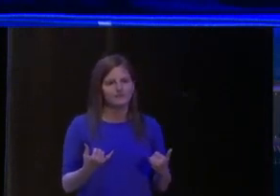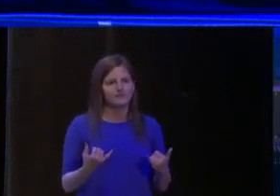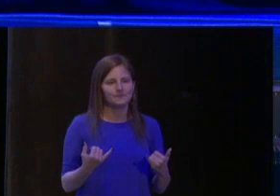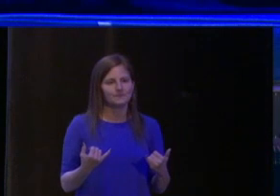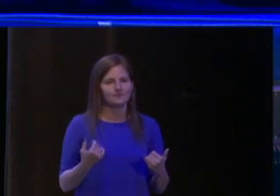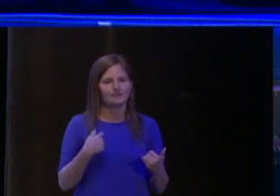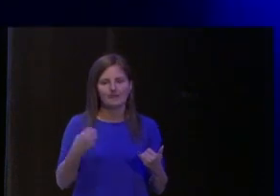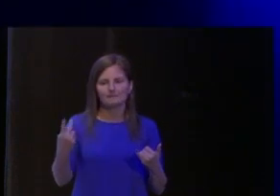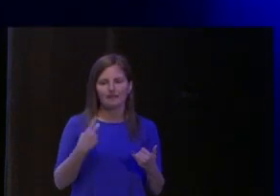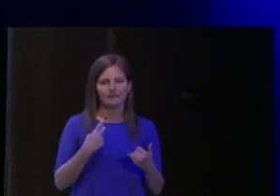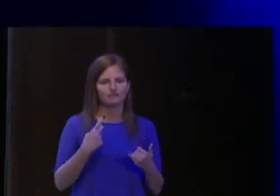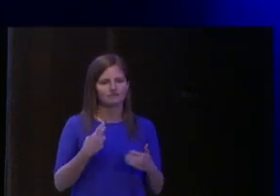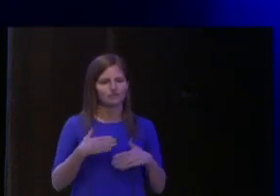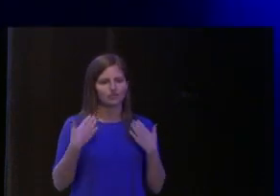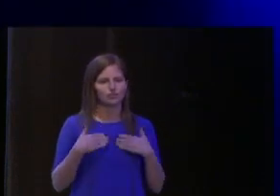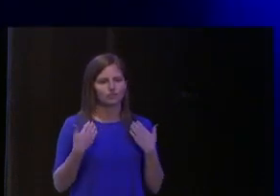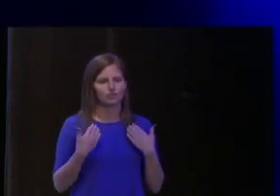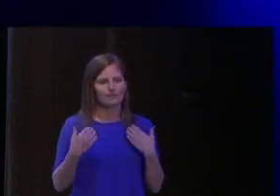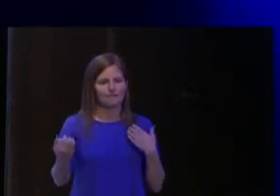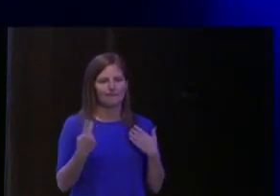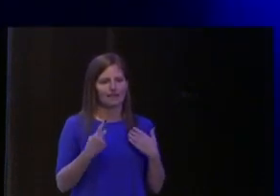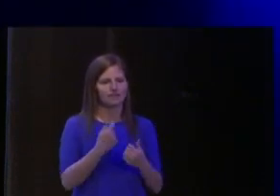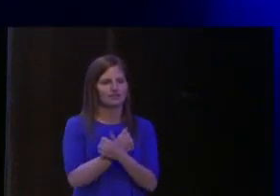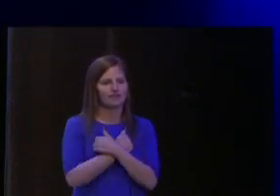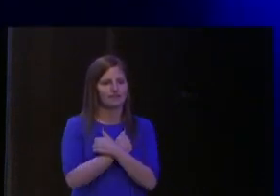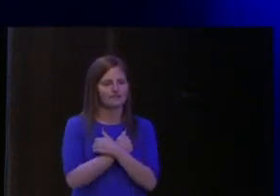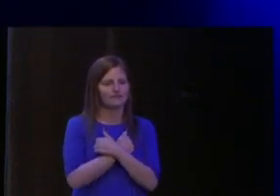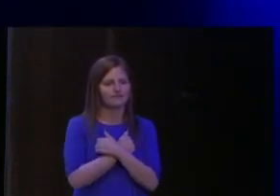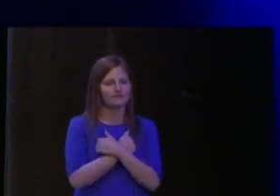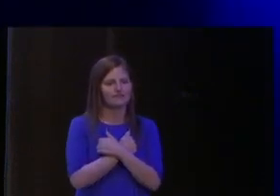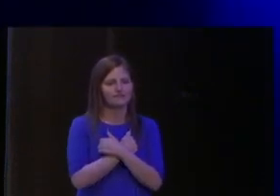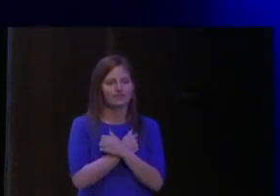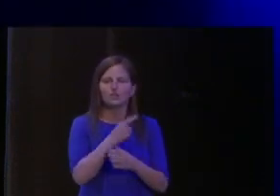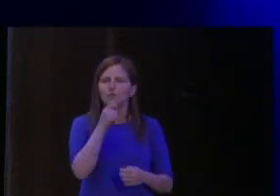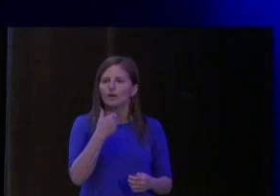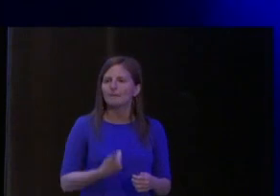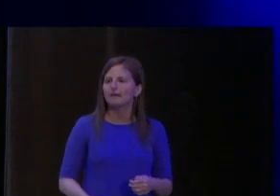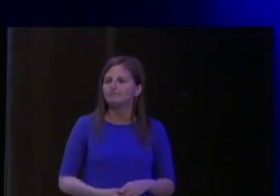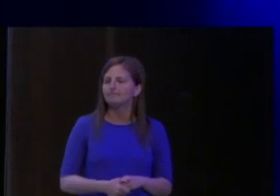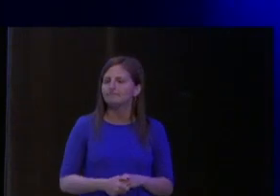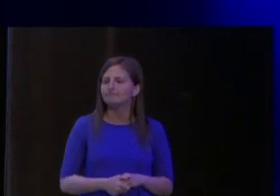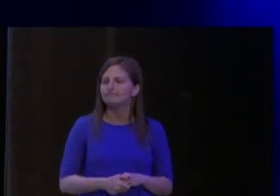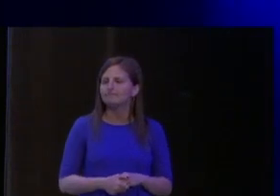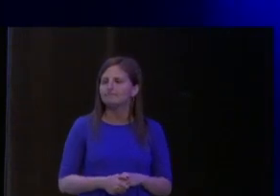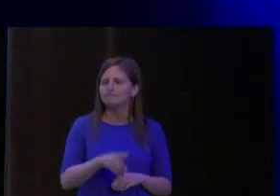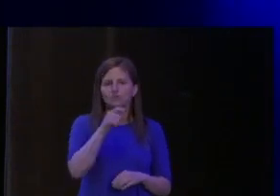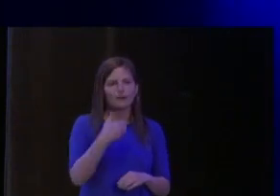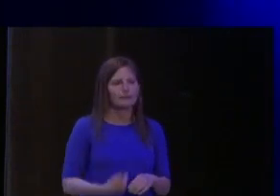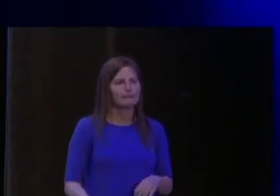I return to joy. I return to love. Who am I in this? Who